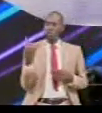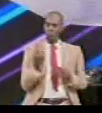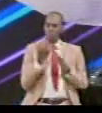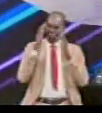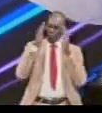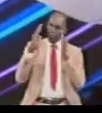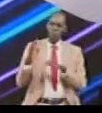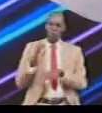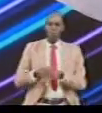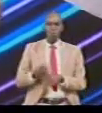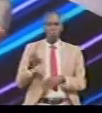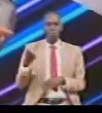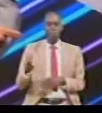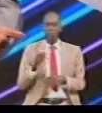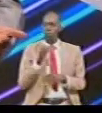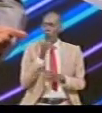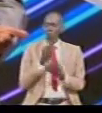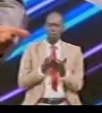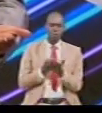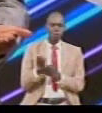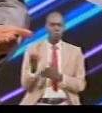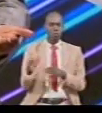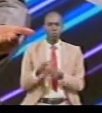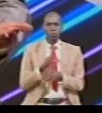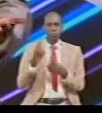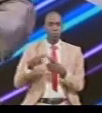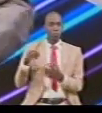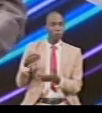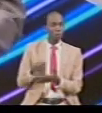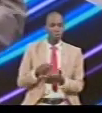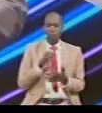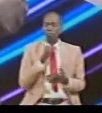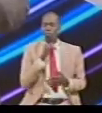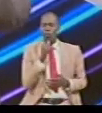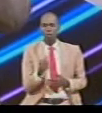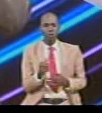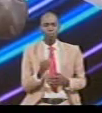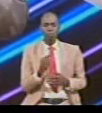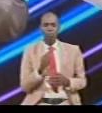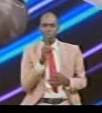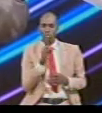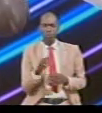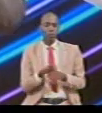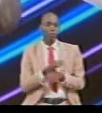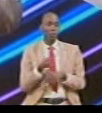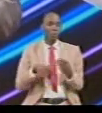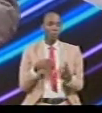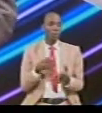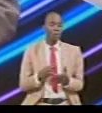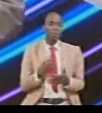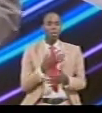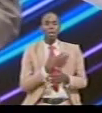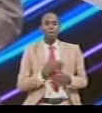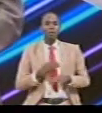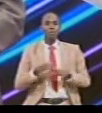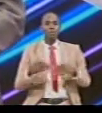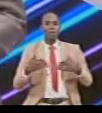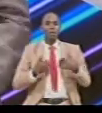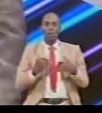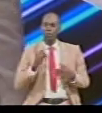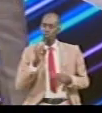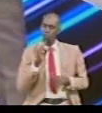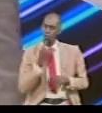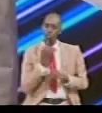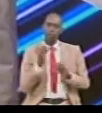sincerity is not there, honesty is not there, and real commitment is not